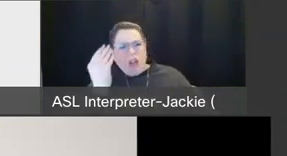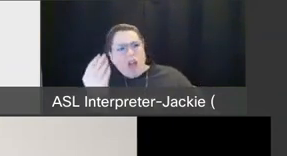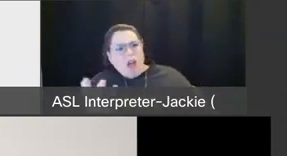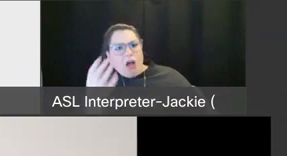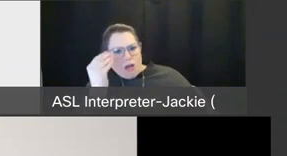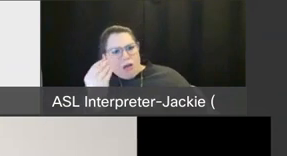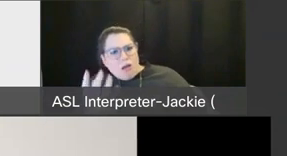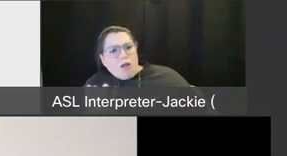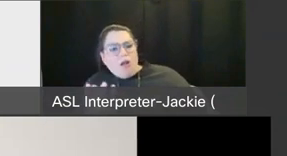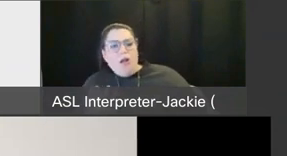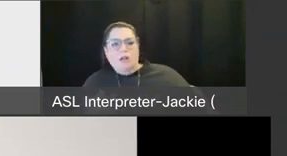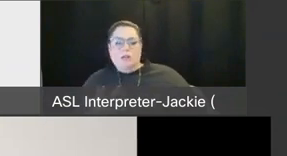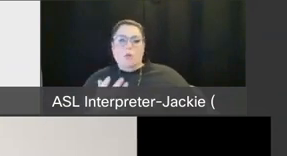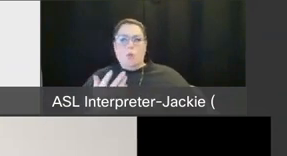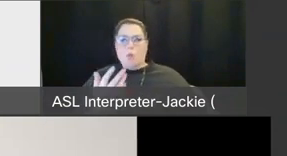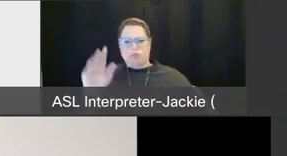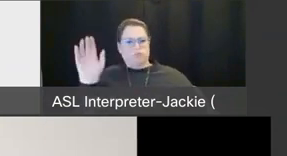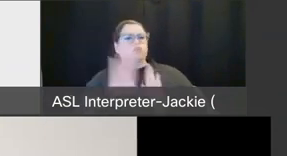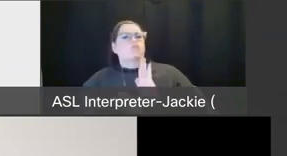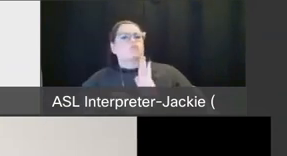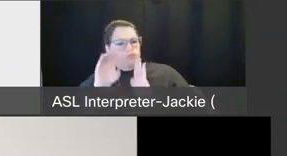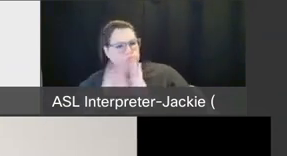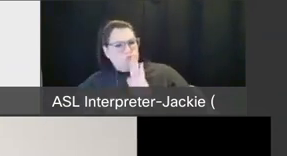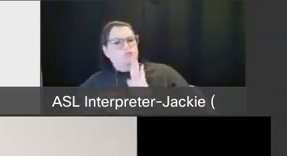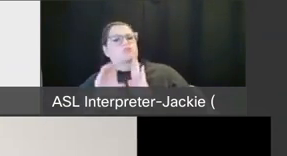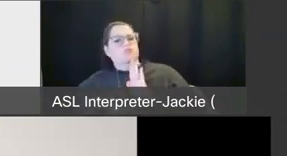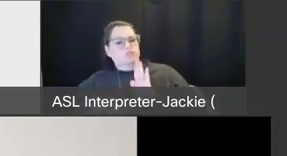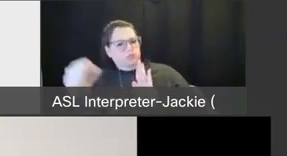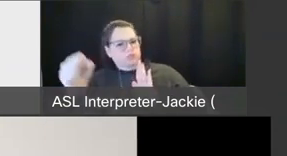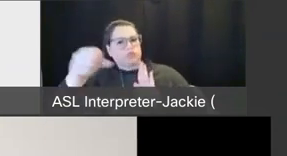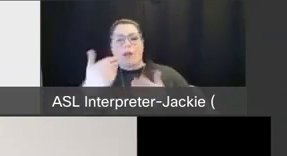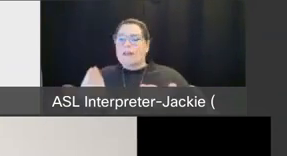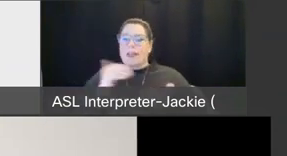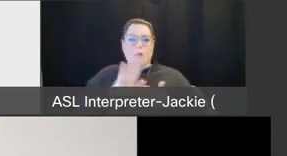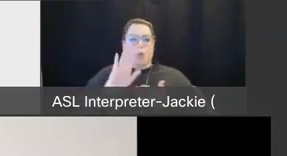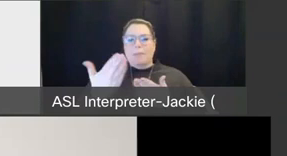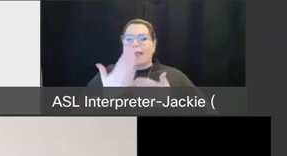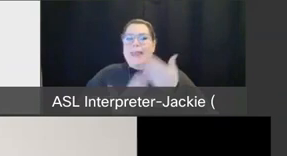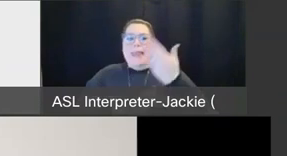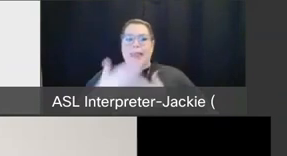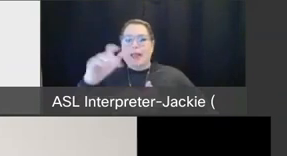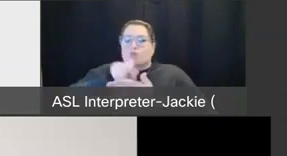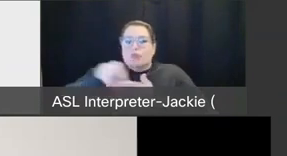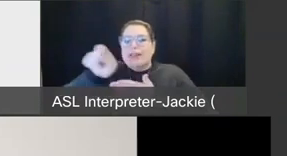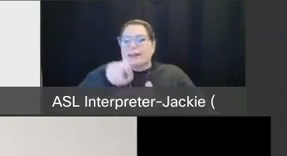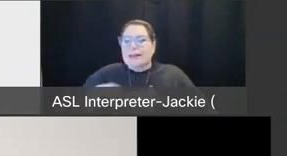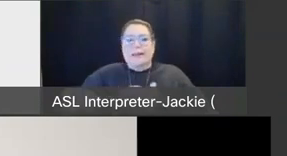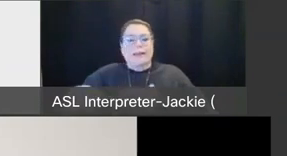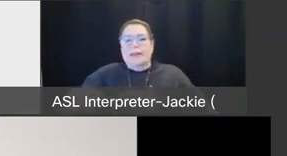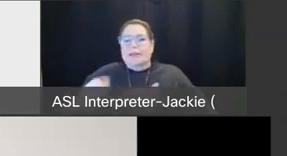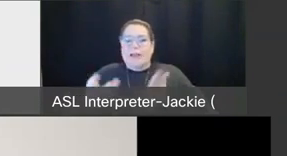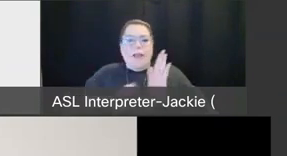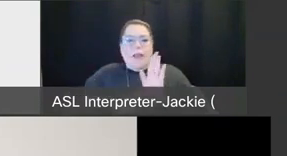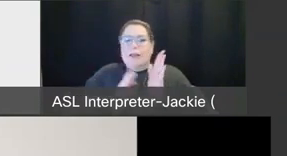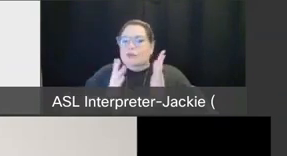deal. And again, you're going to get a contract that's handwritten, and you pay them a deposit. You will never see them again.